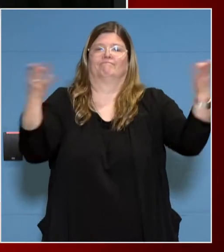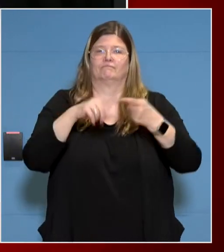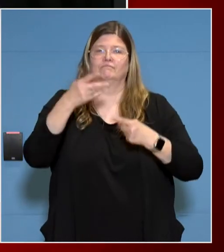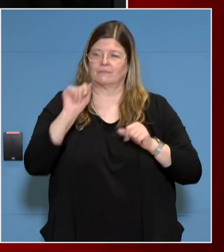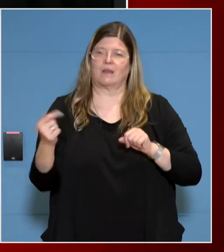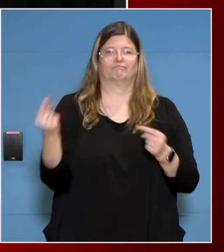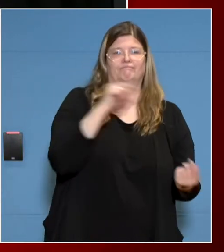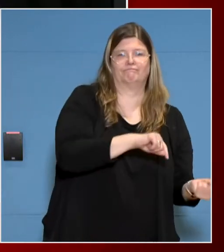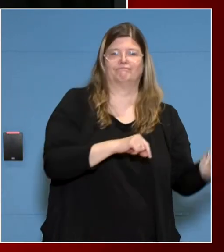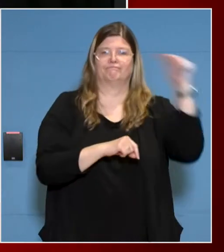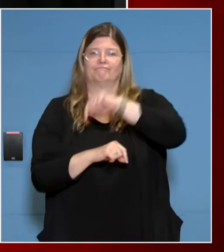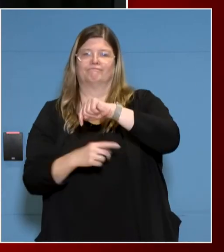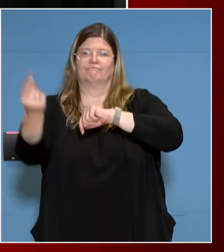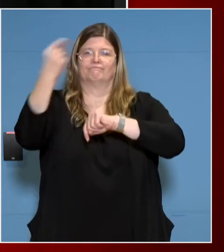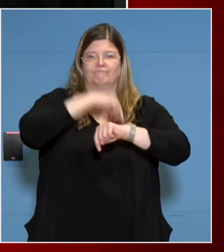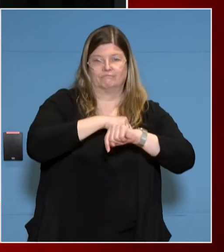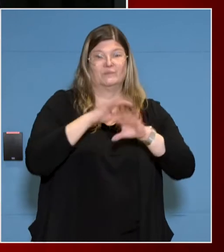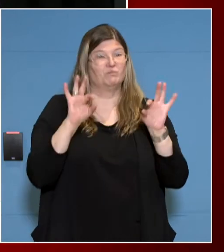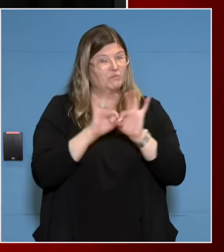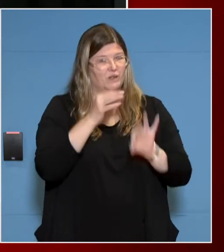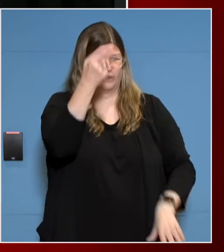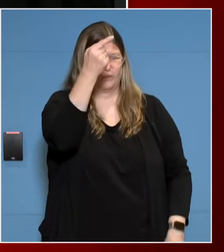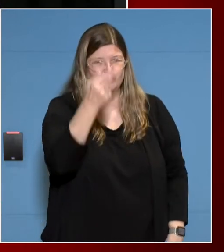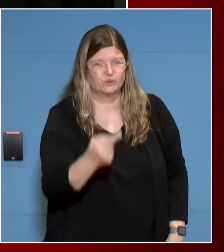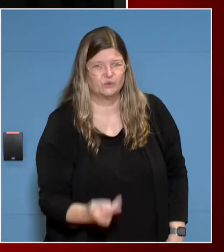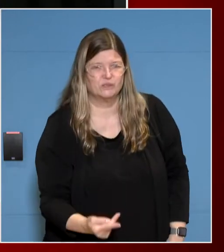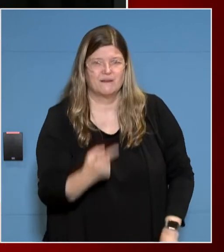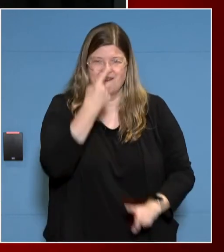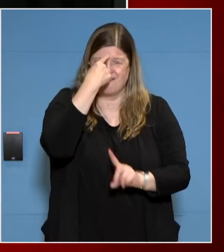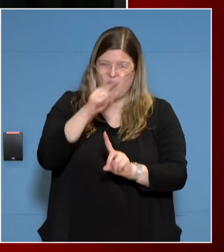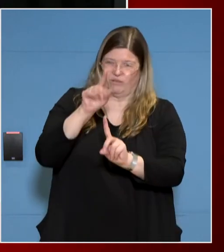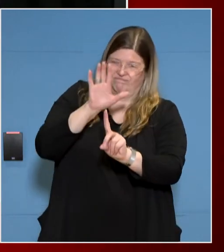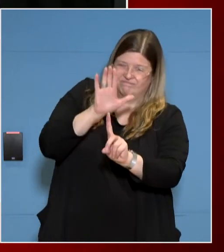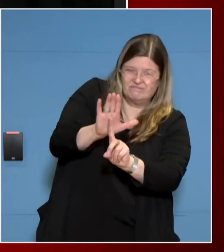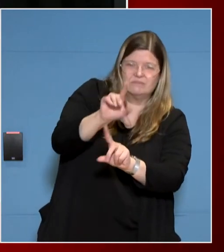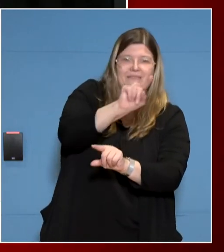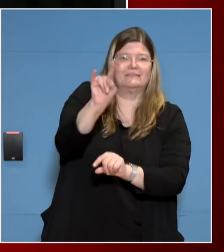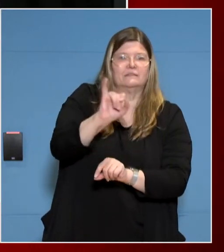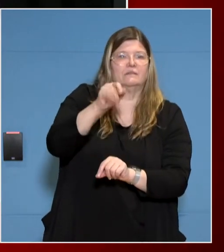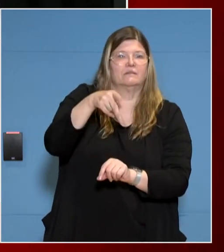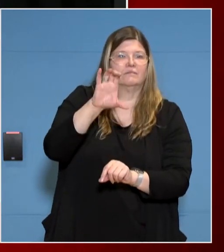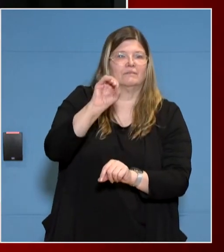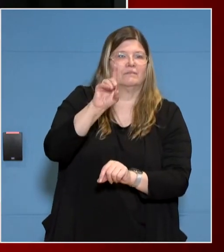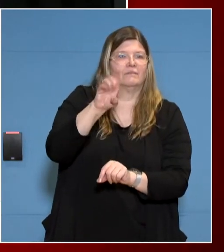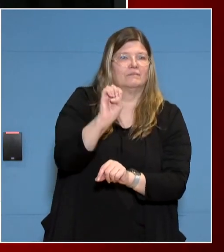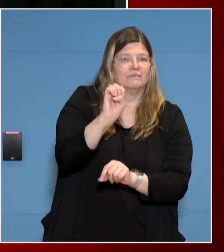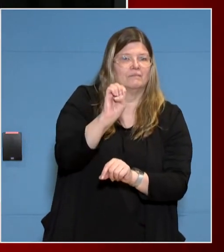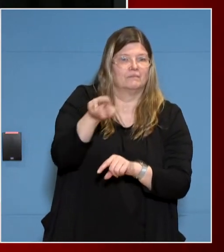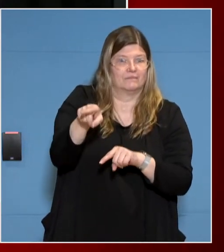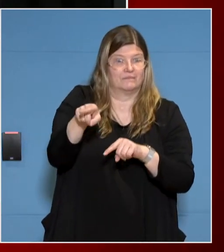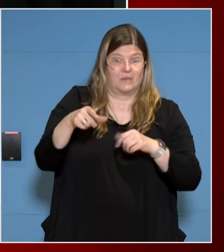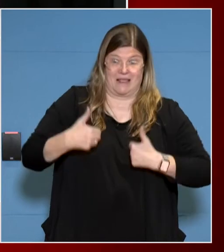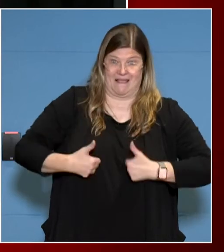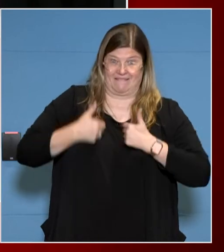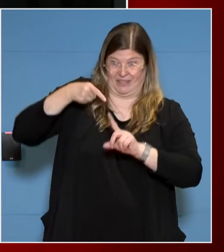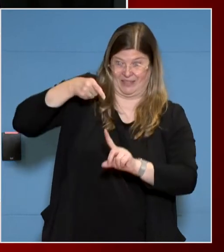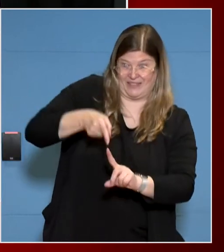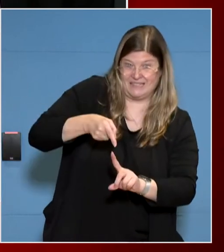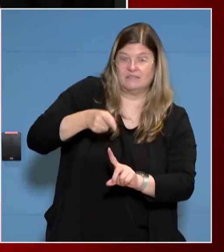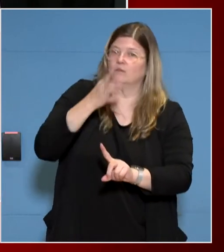on Thursday, and these are for zip codes that have higher experience with COVID infection